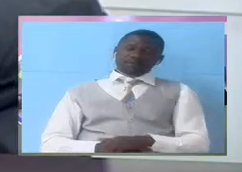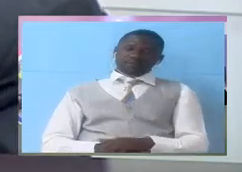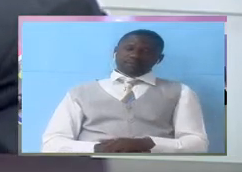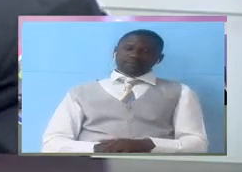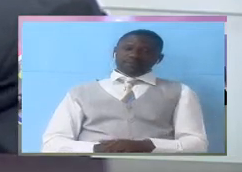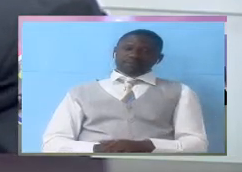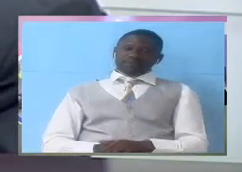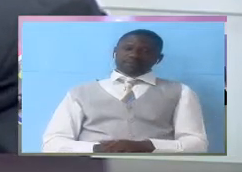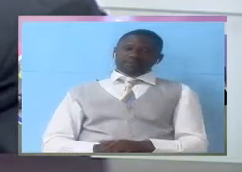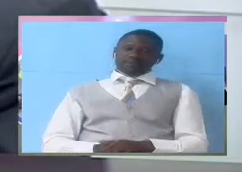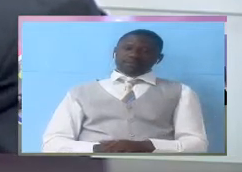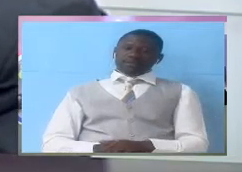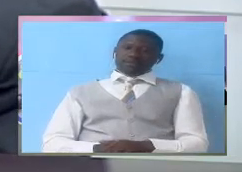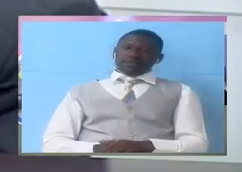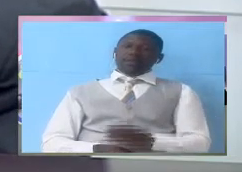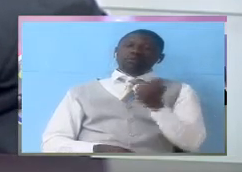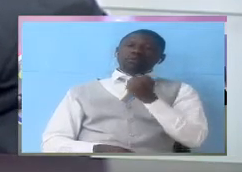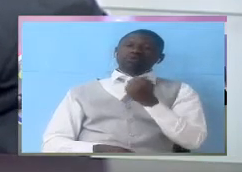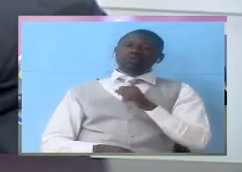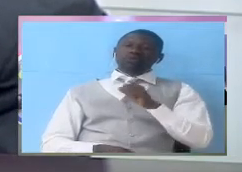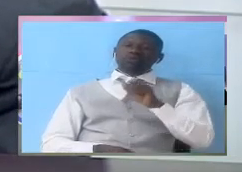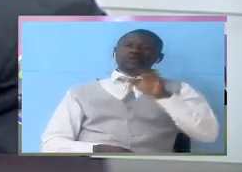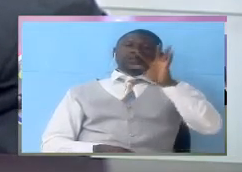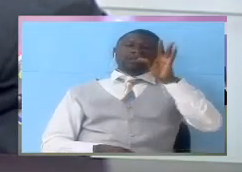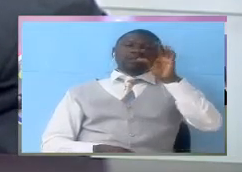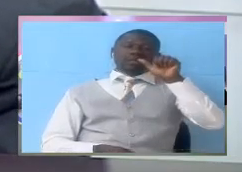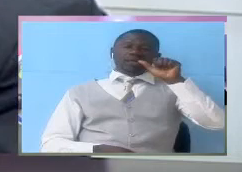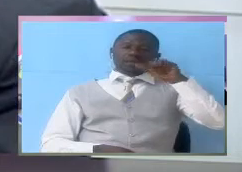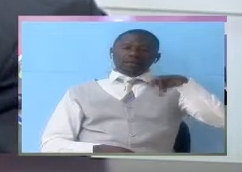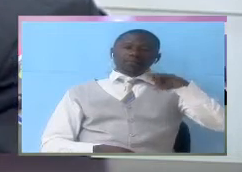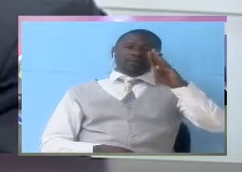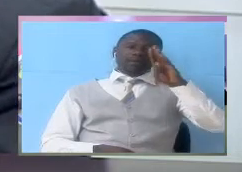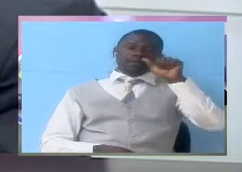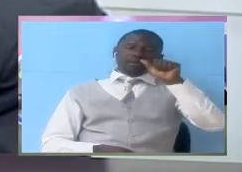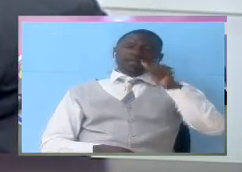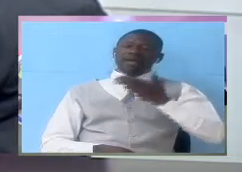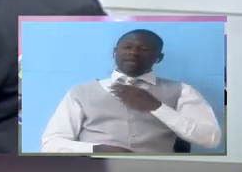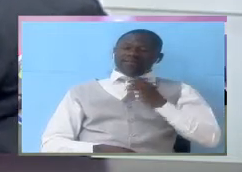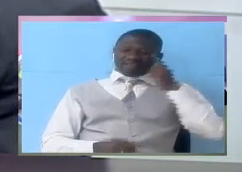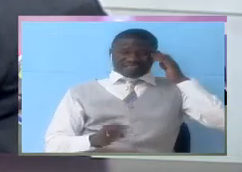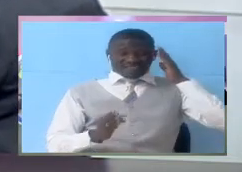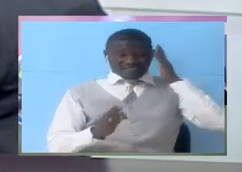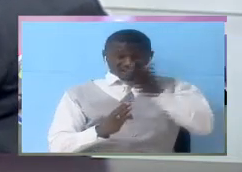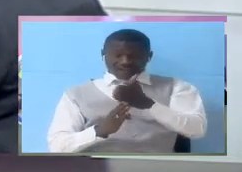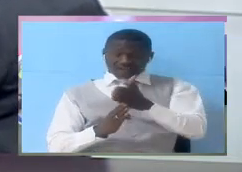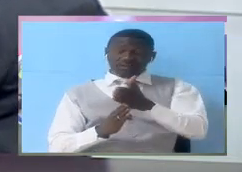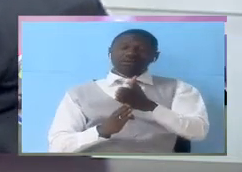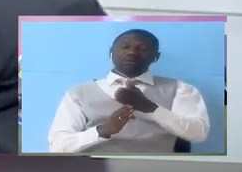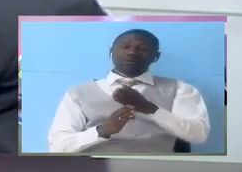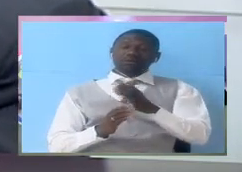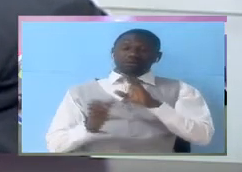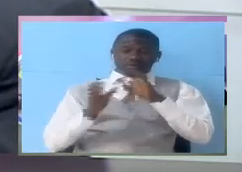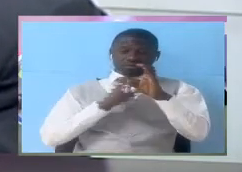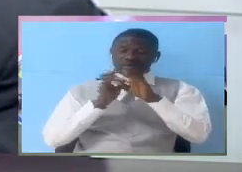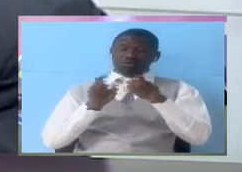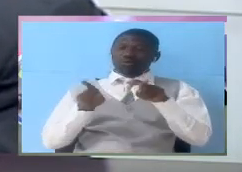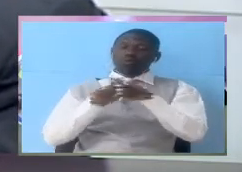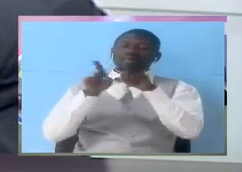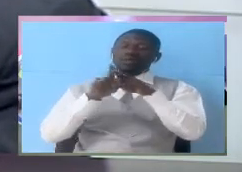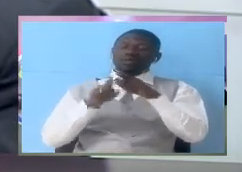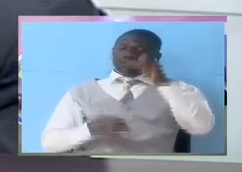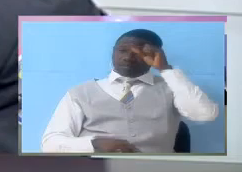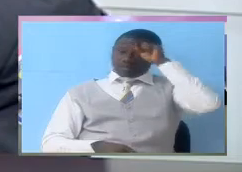contact ak president. Lang Tombong was direct contact with the president. Lang Tombong moo nekkoon foofu ci jamono bu nekka.